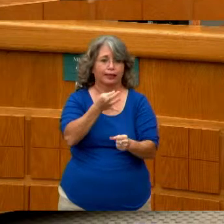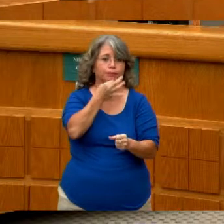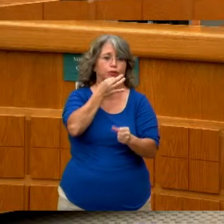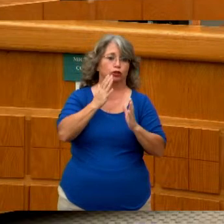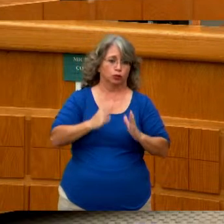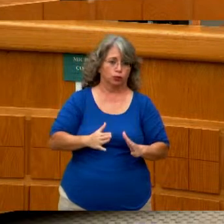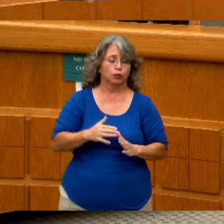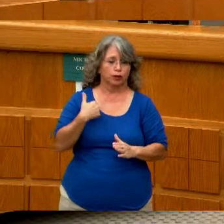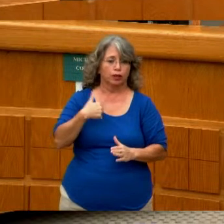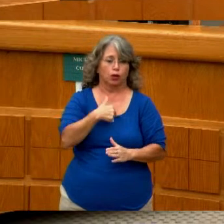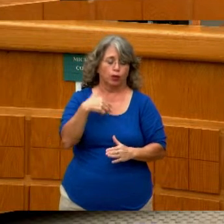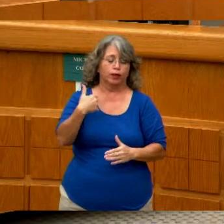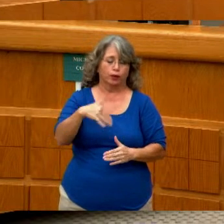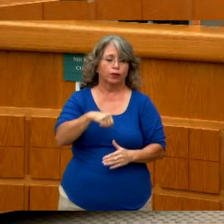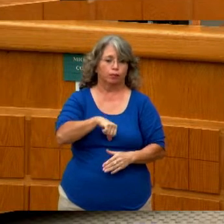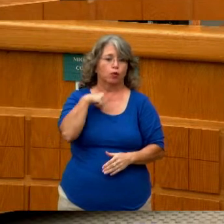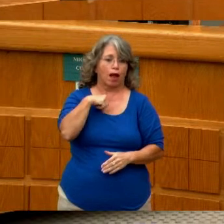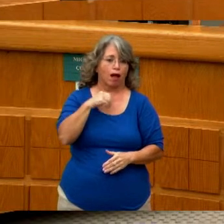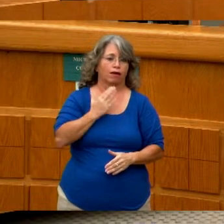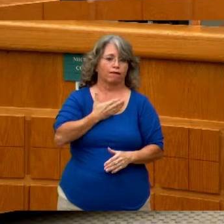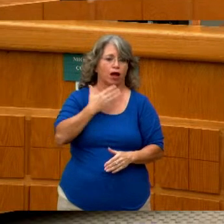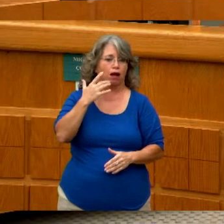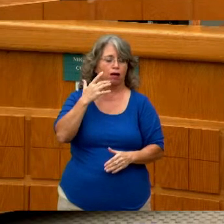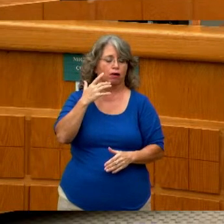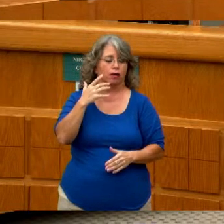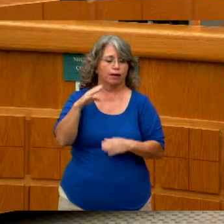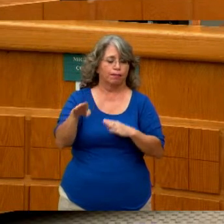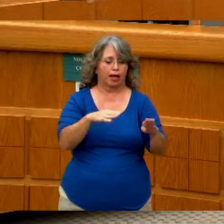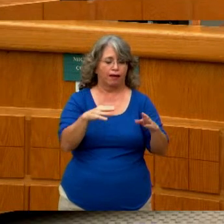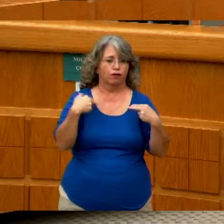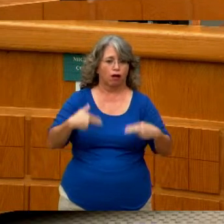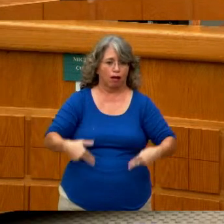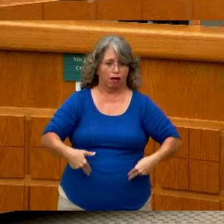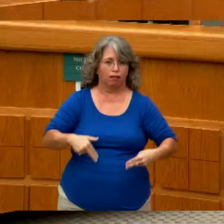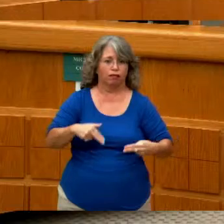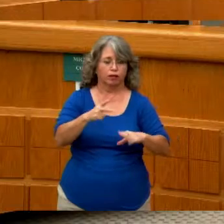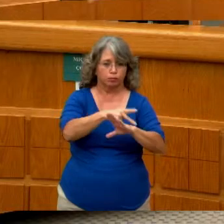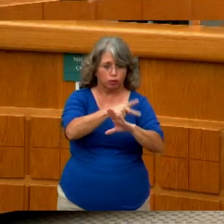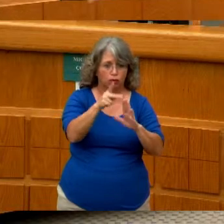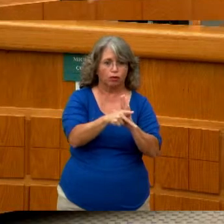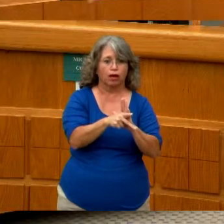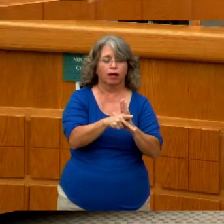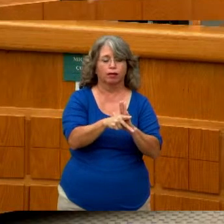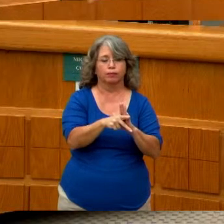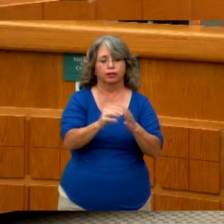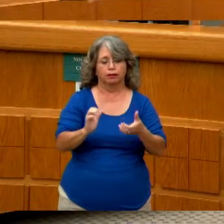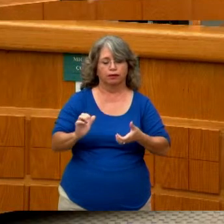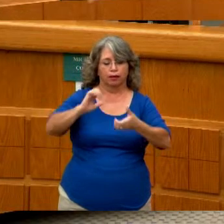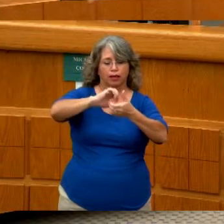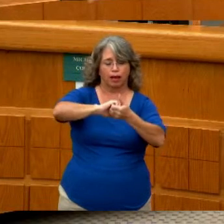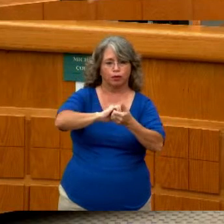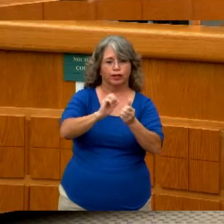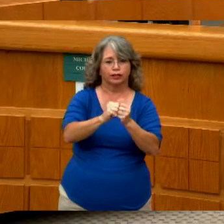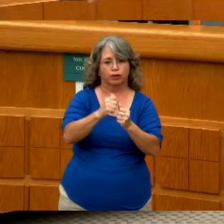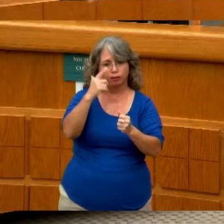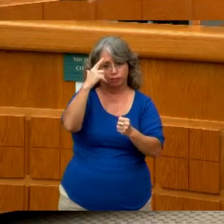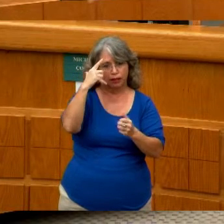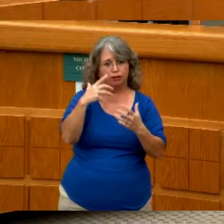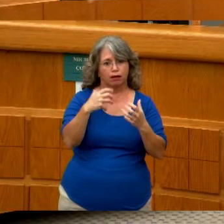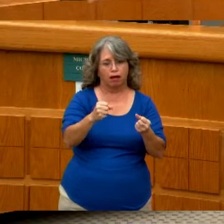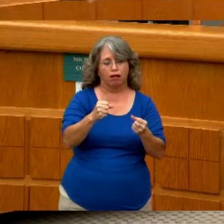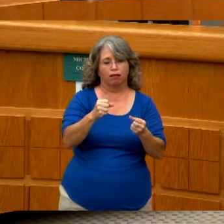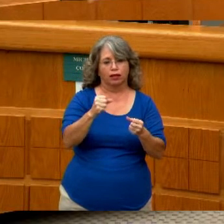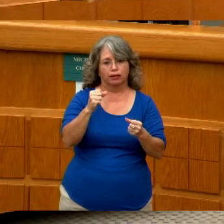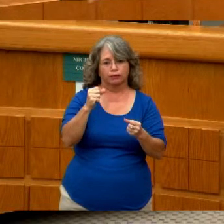health experts. And Nueces County is very proud of our behavioral health programming and our collaboration